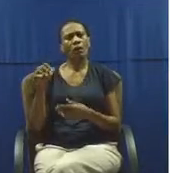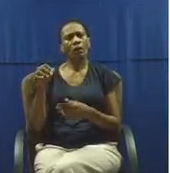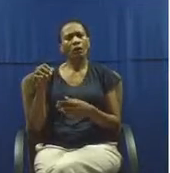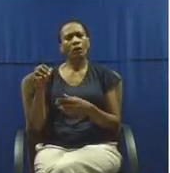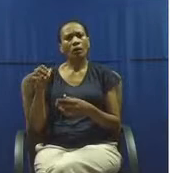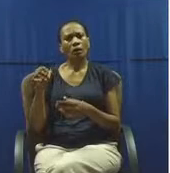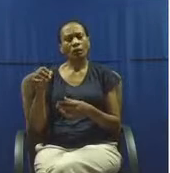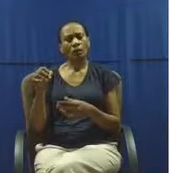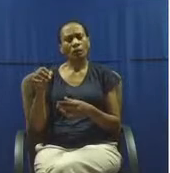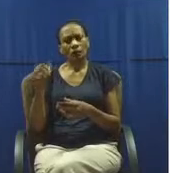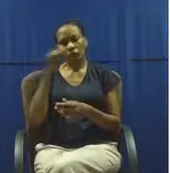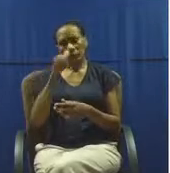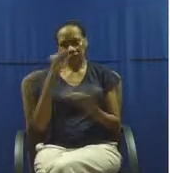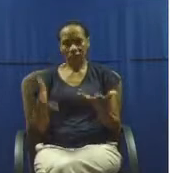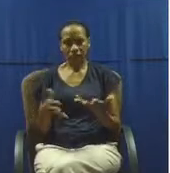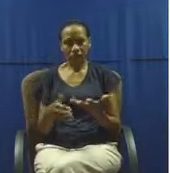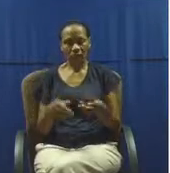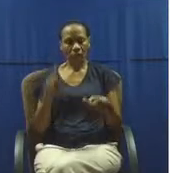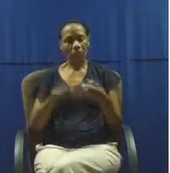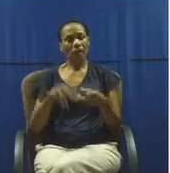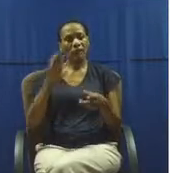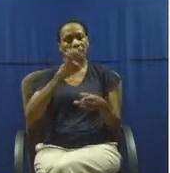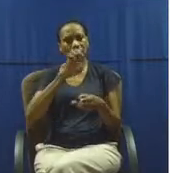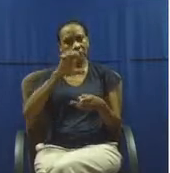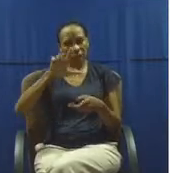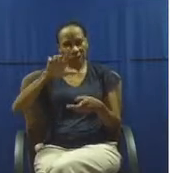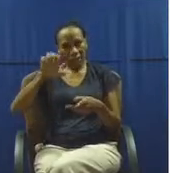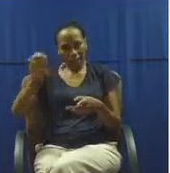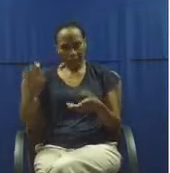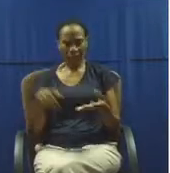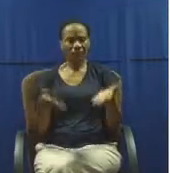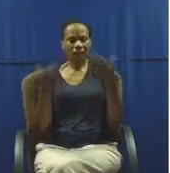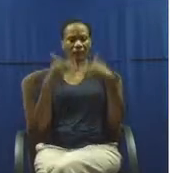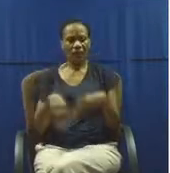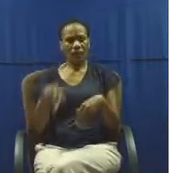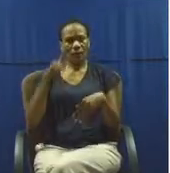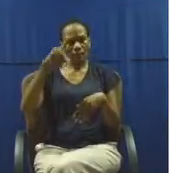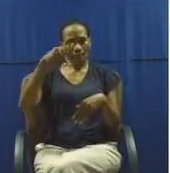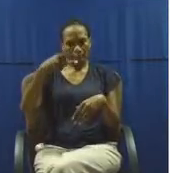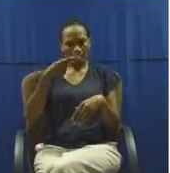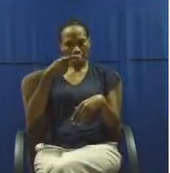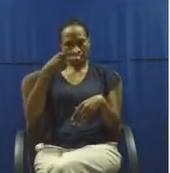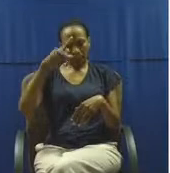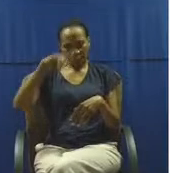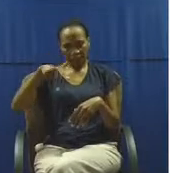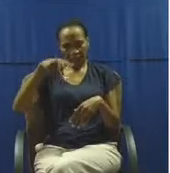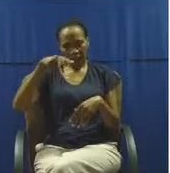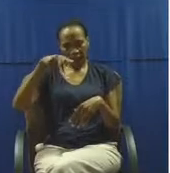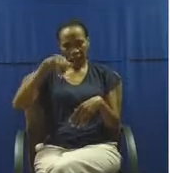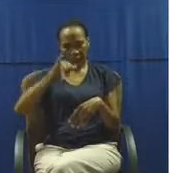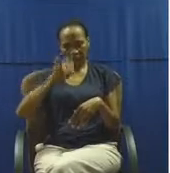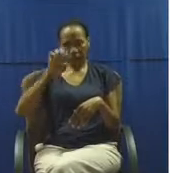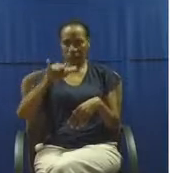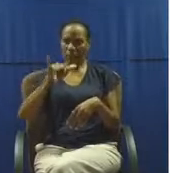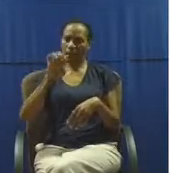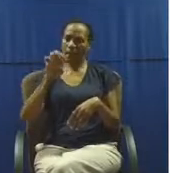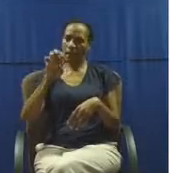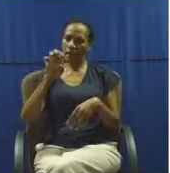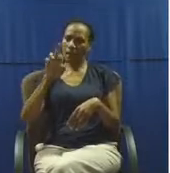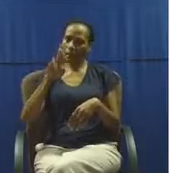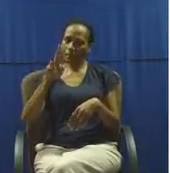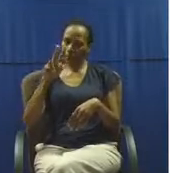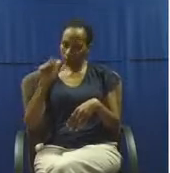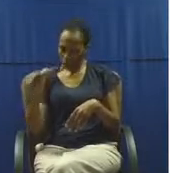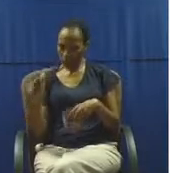politician, and then Ria Pierre, a social worker, they've disbanded specialized units because they